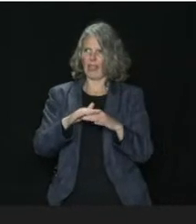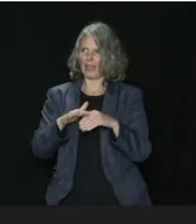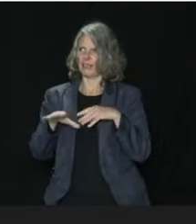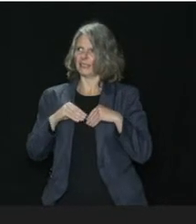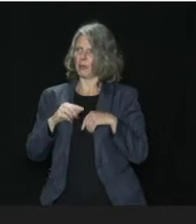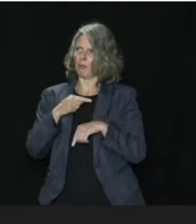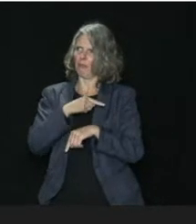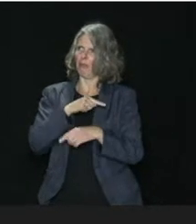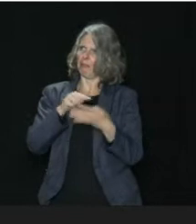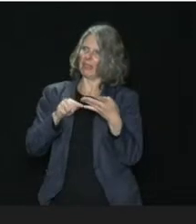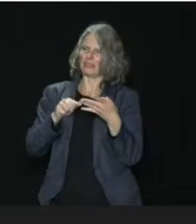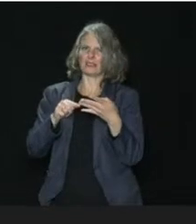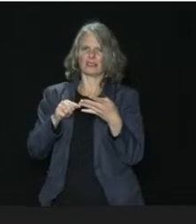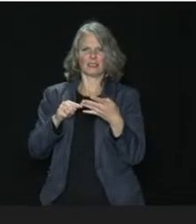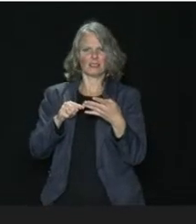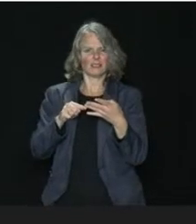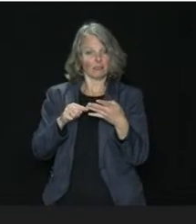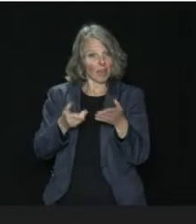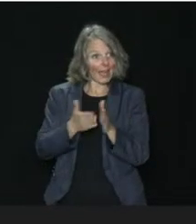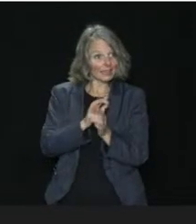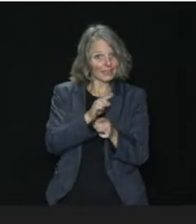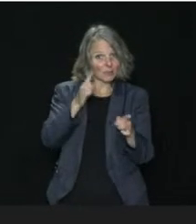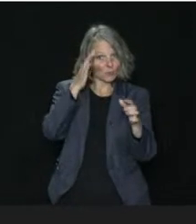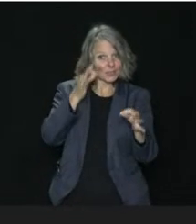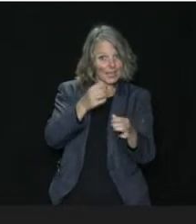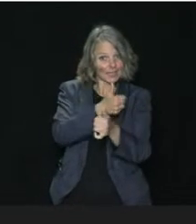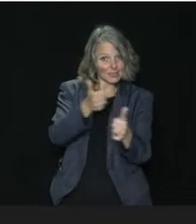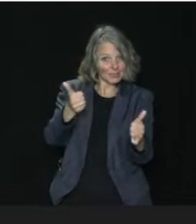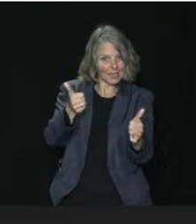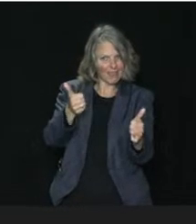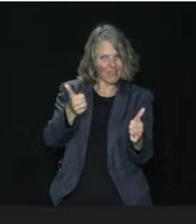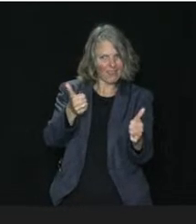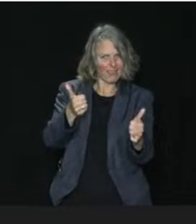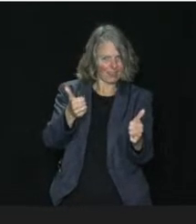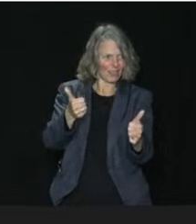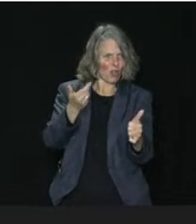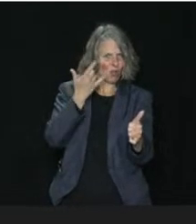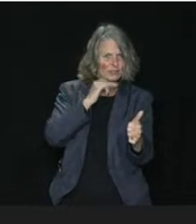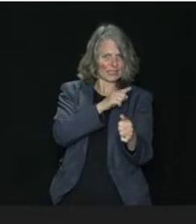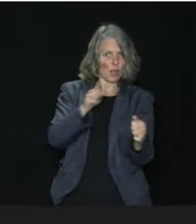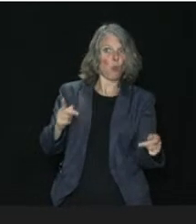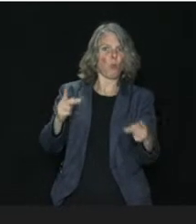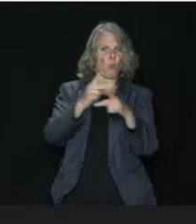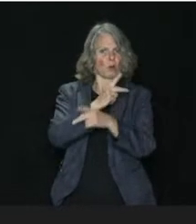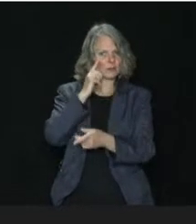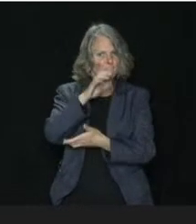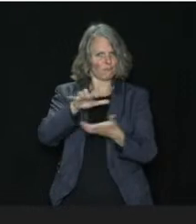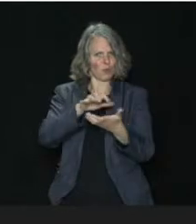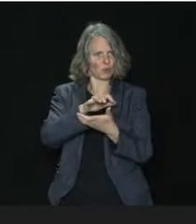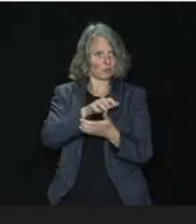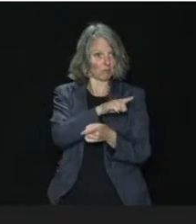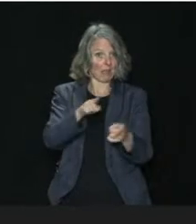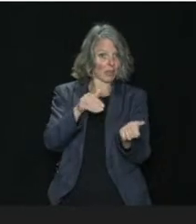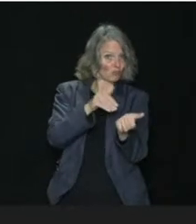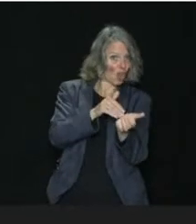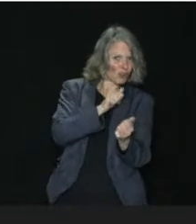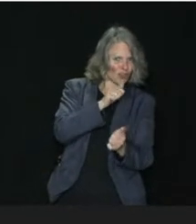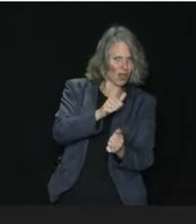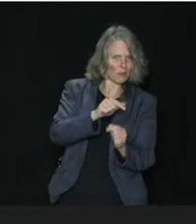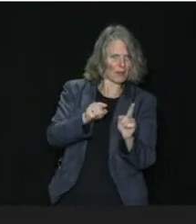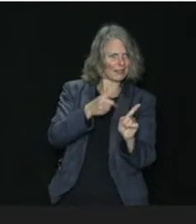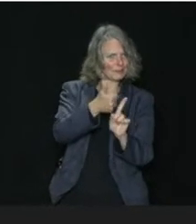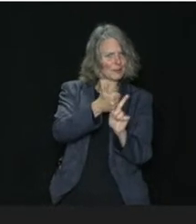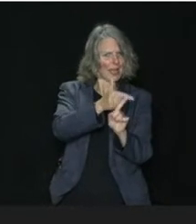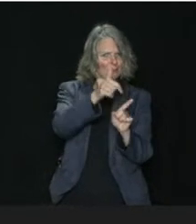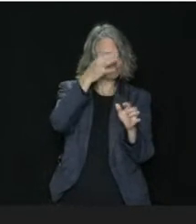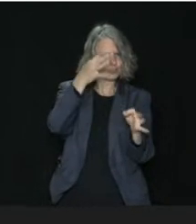isn't there some risk in this of general confusion if these non-experts are being asked to determine for themselves what is